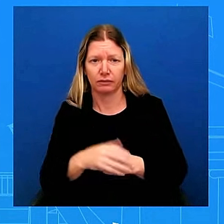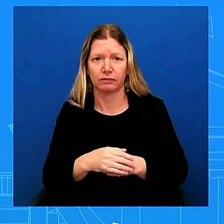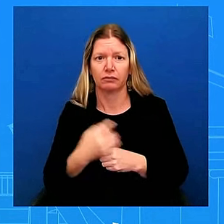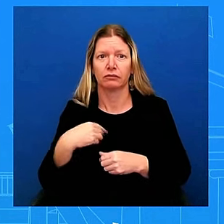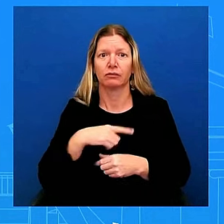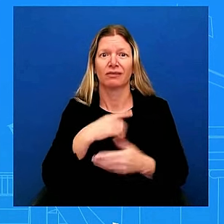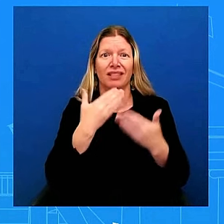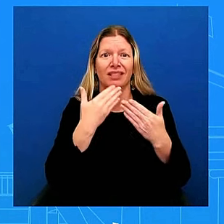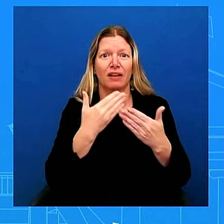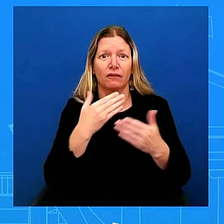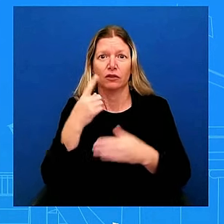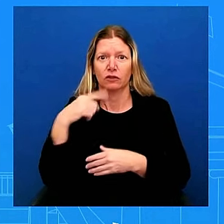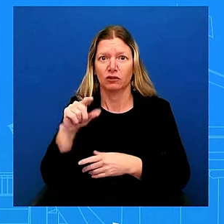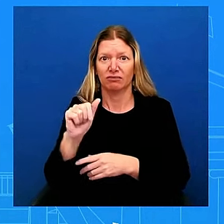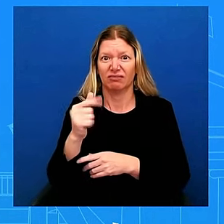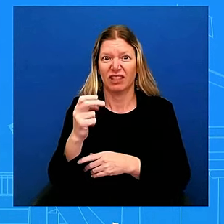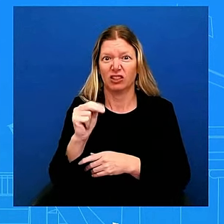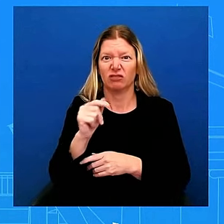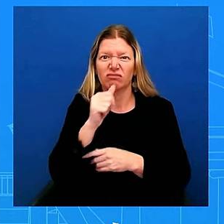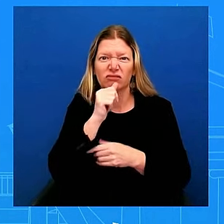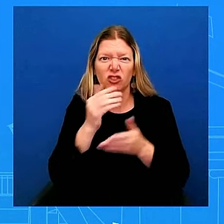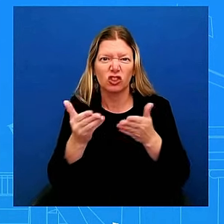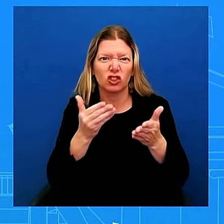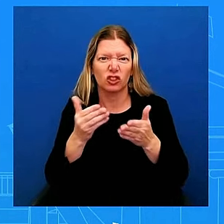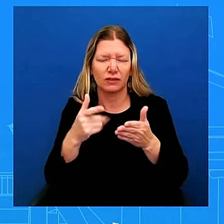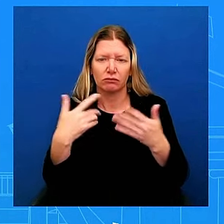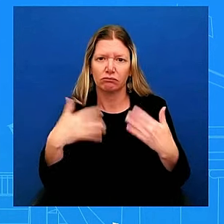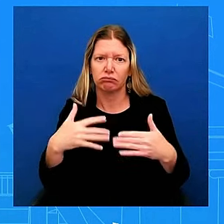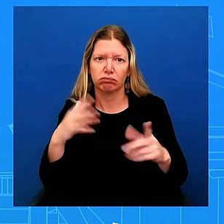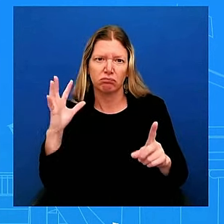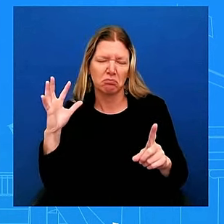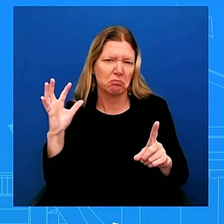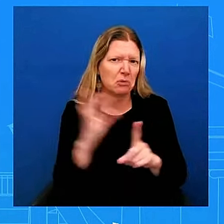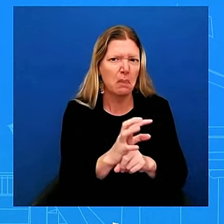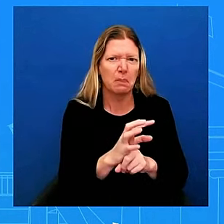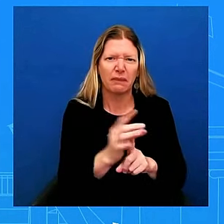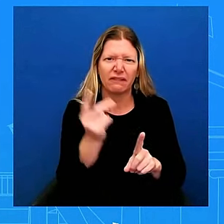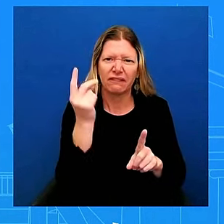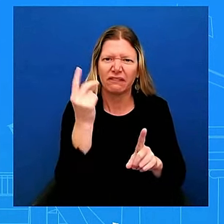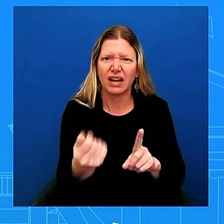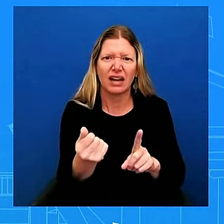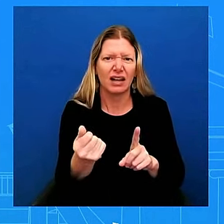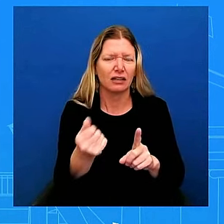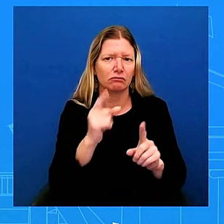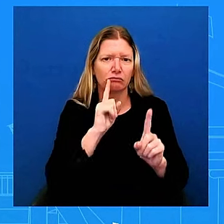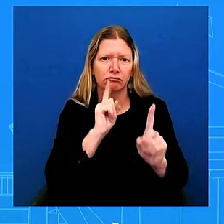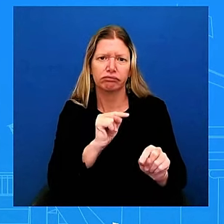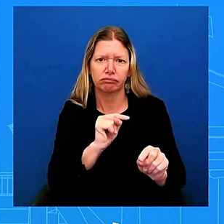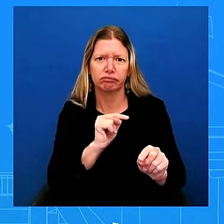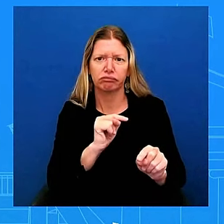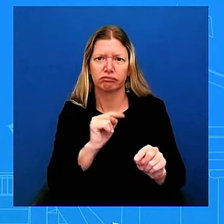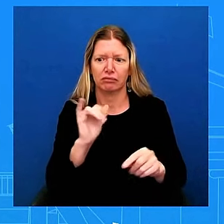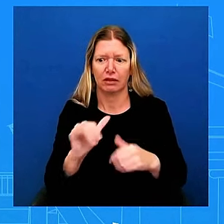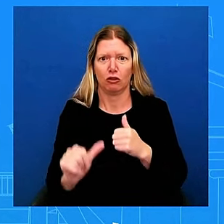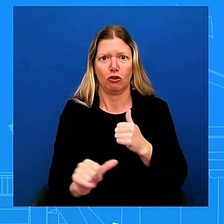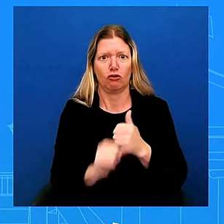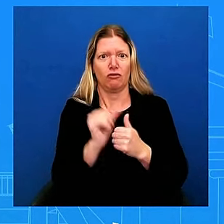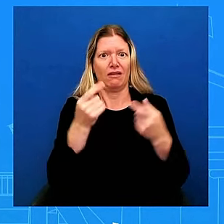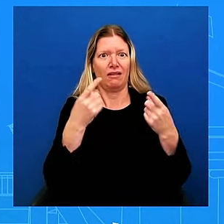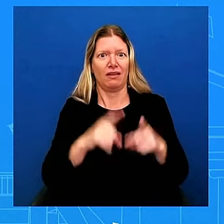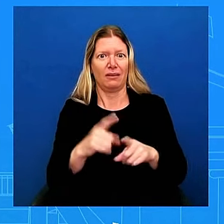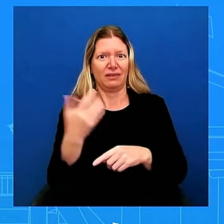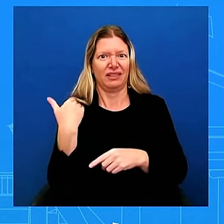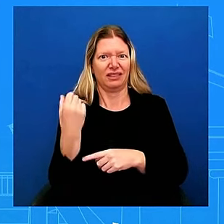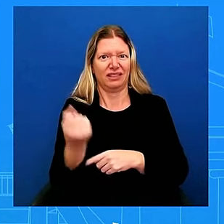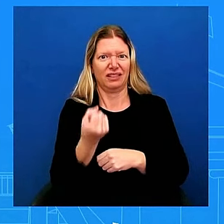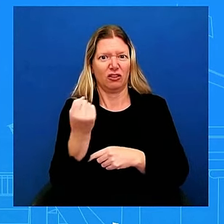so quickly and bravely responded to the threat at Saturday's campaign event. We unequivocally condemn, in